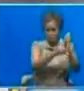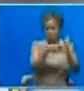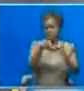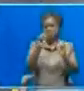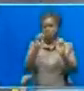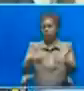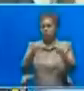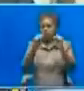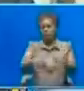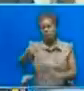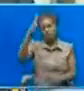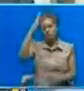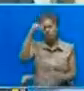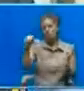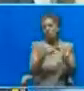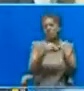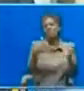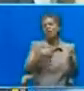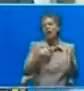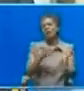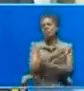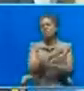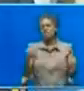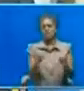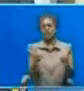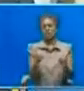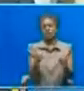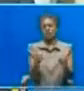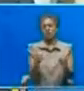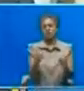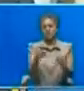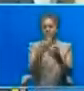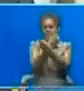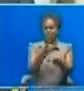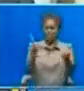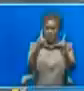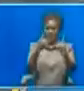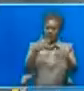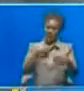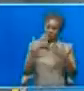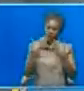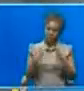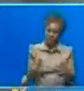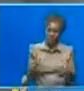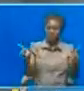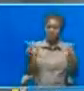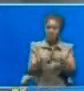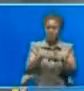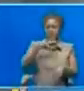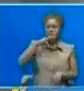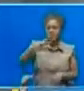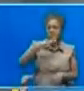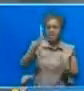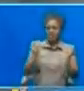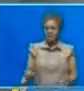have absolutely no problem navigating that. This is a democracy. As a speaker, you must ensure